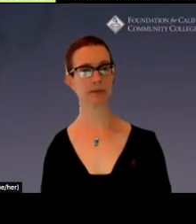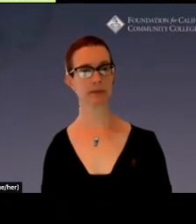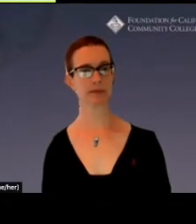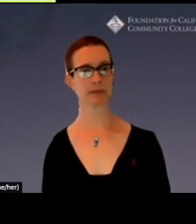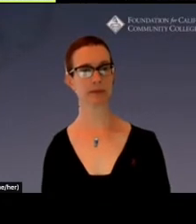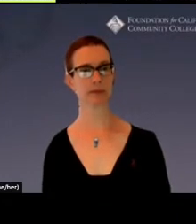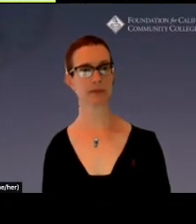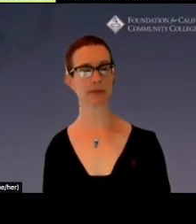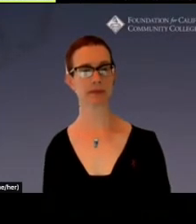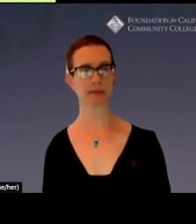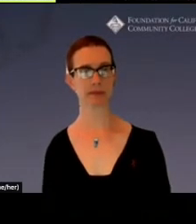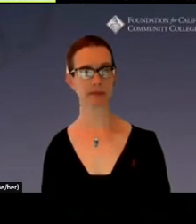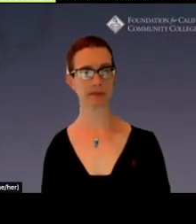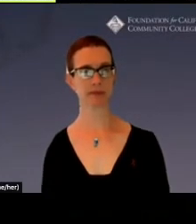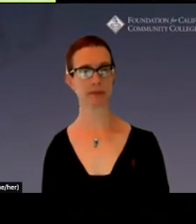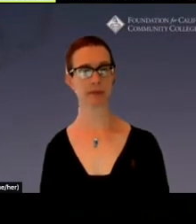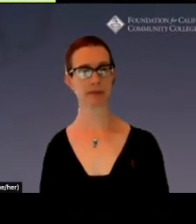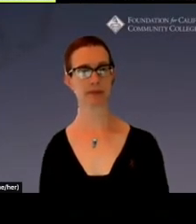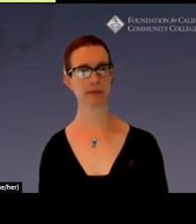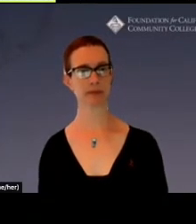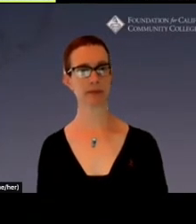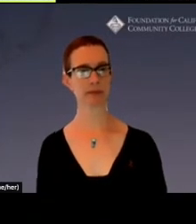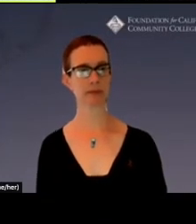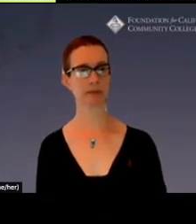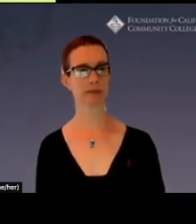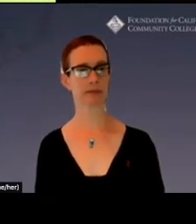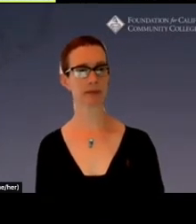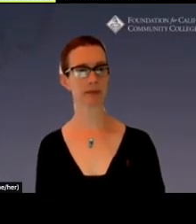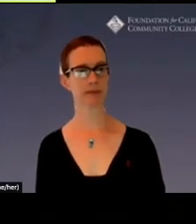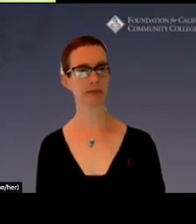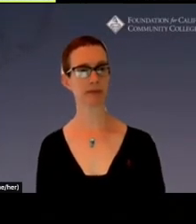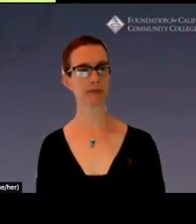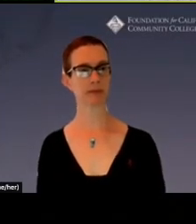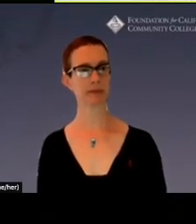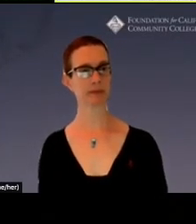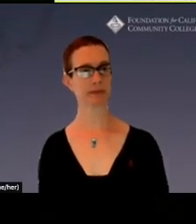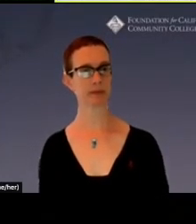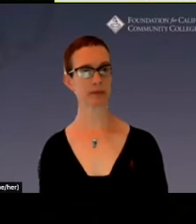So we will be working to share that information.